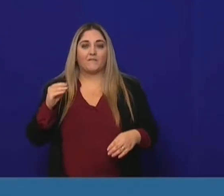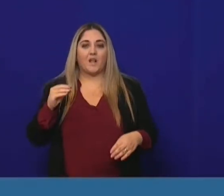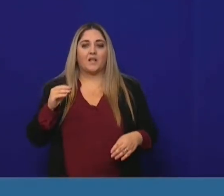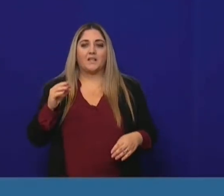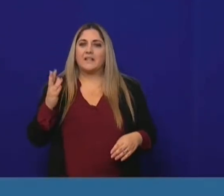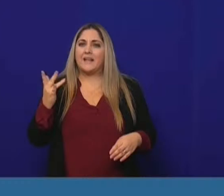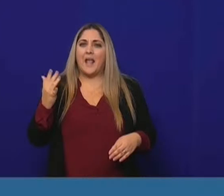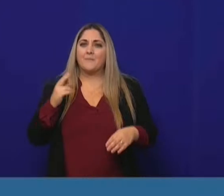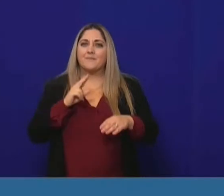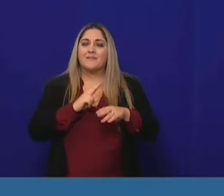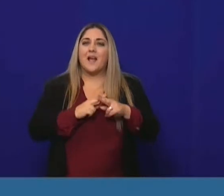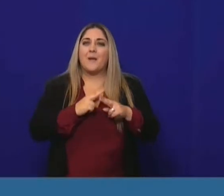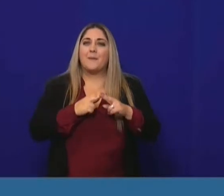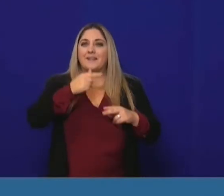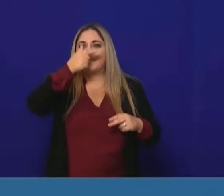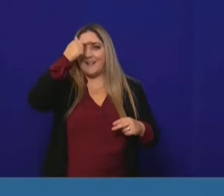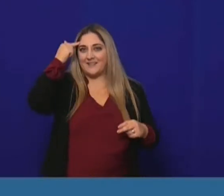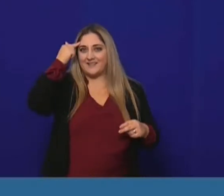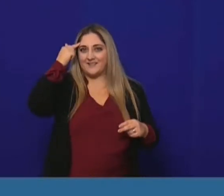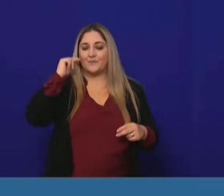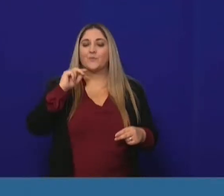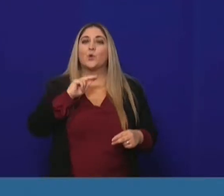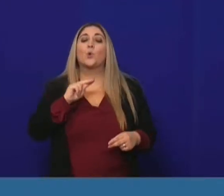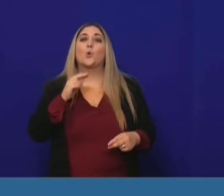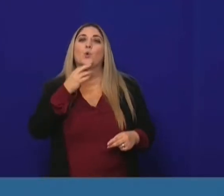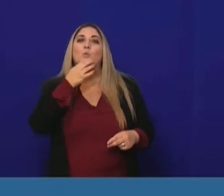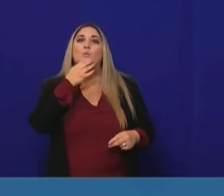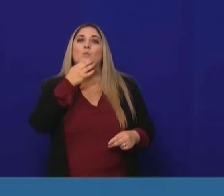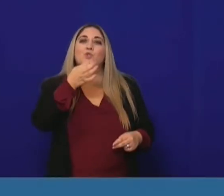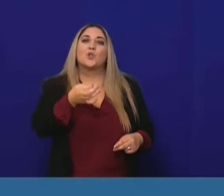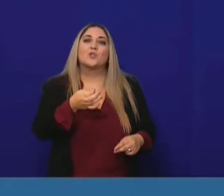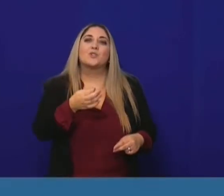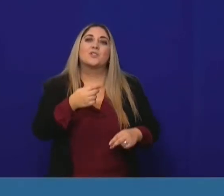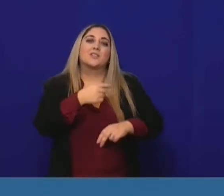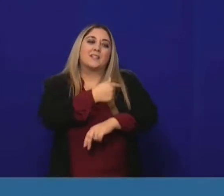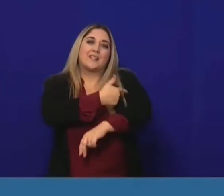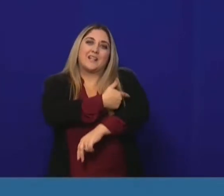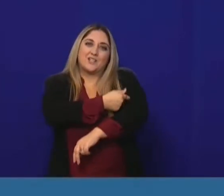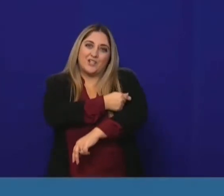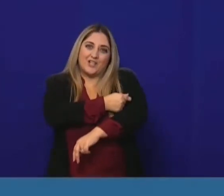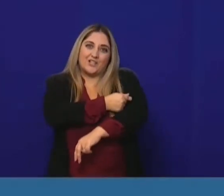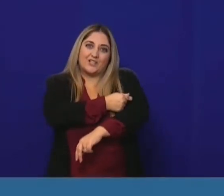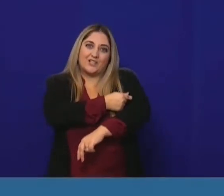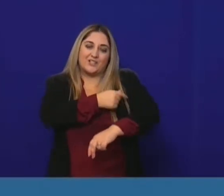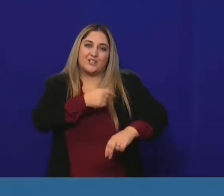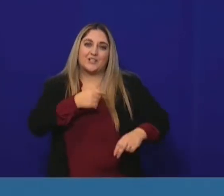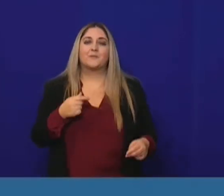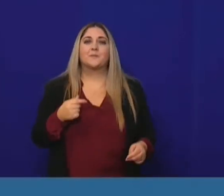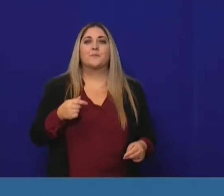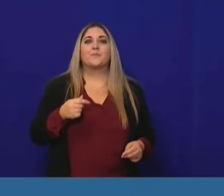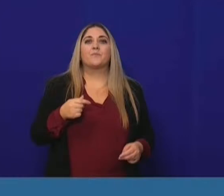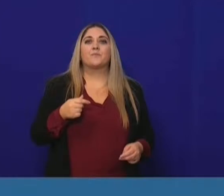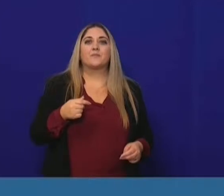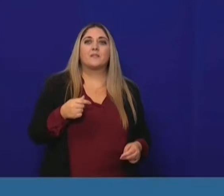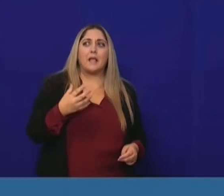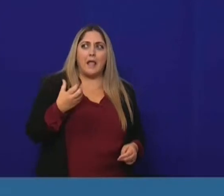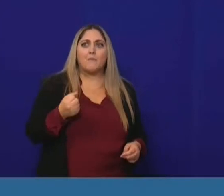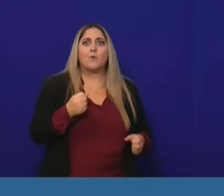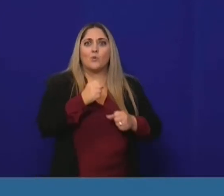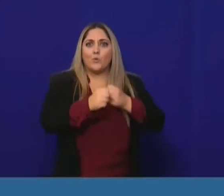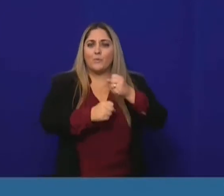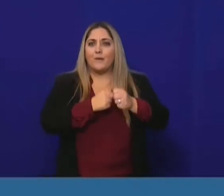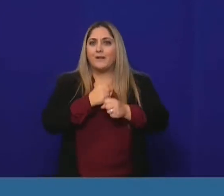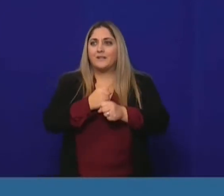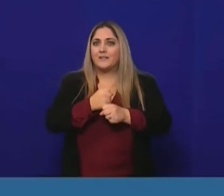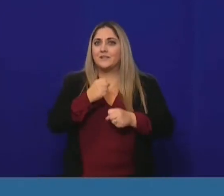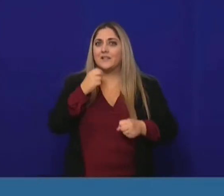u mistoqsija oħra biex inkompli mal-kollegi ta' qabli dwar il-vaċċin. Din il-ġimgħa smajna li aktar kumpanijiet ikollhom aktar effettività fil-vaċċin